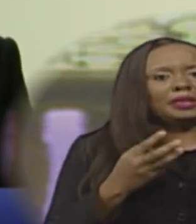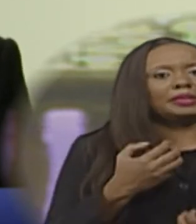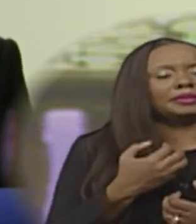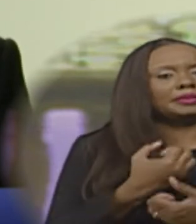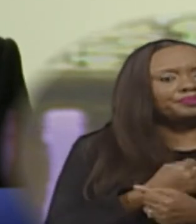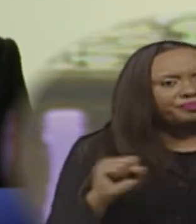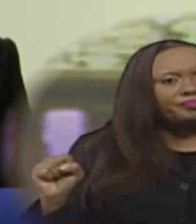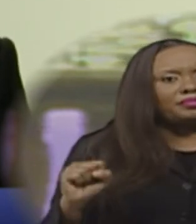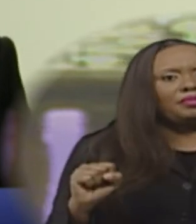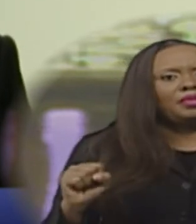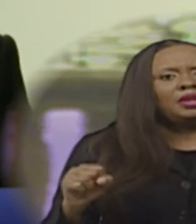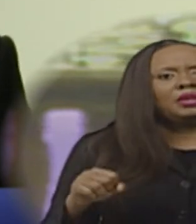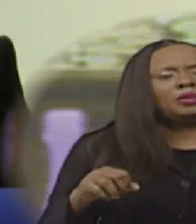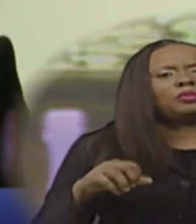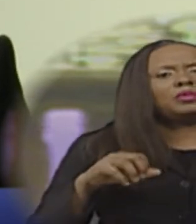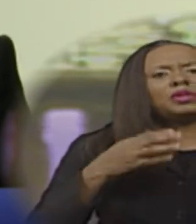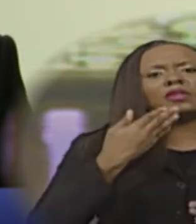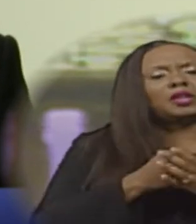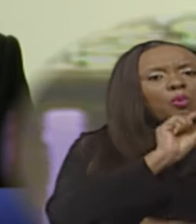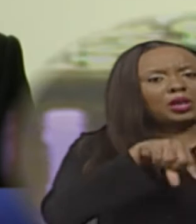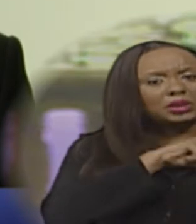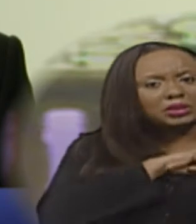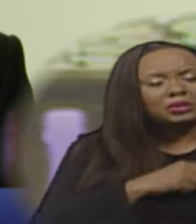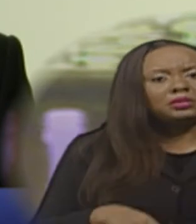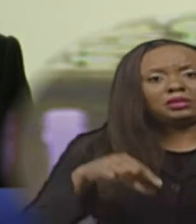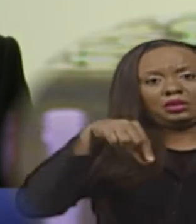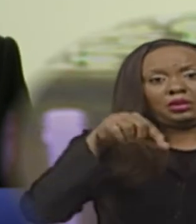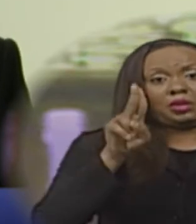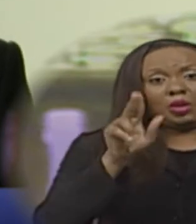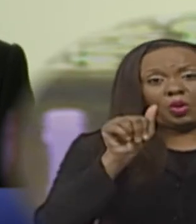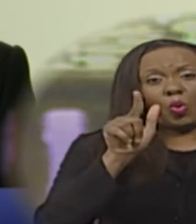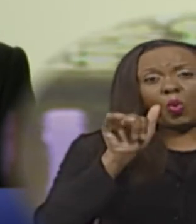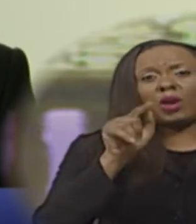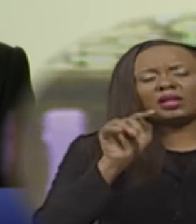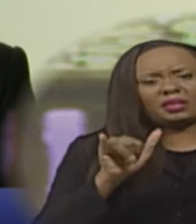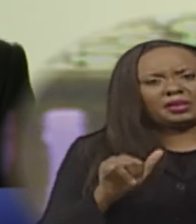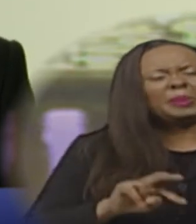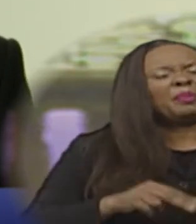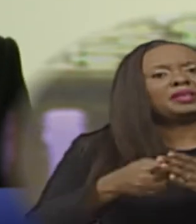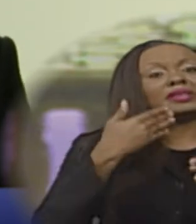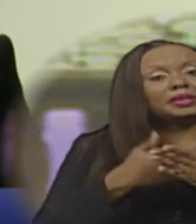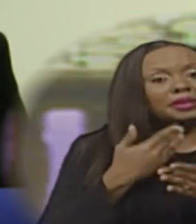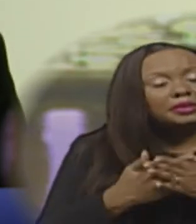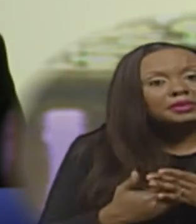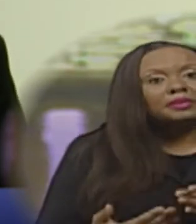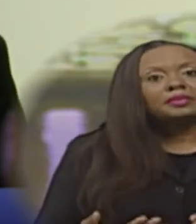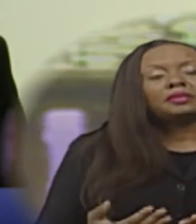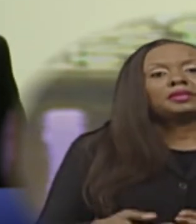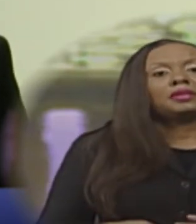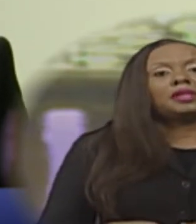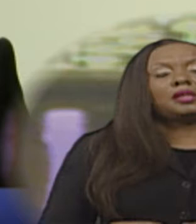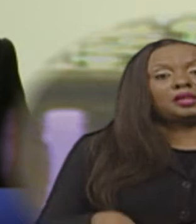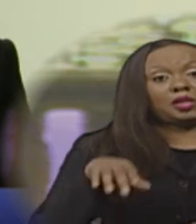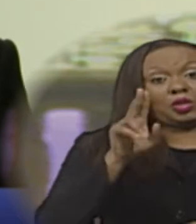sampling testing on a weekly basis. And for instance, the sampling that we've done, even in the area where the residents reside, that the U.S. Embassy have